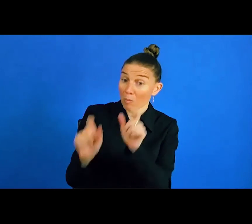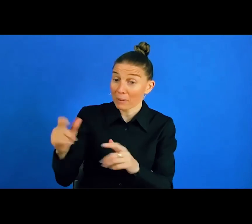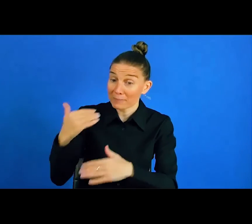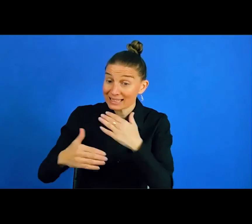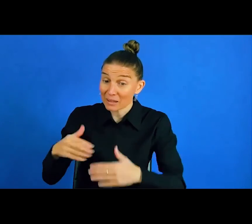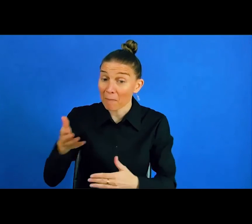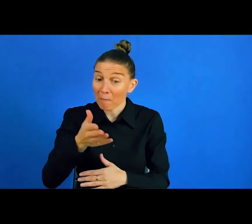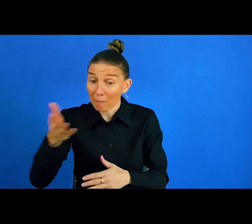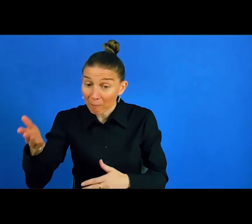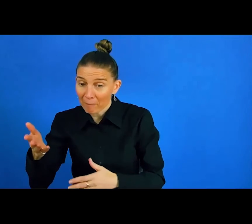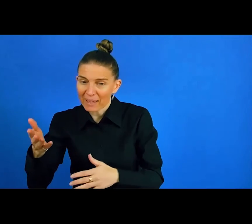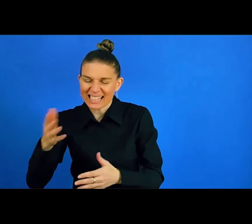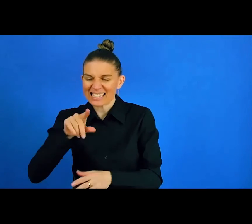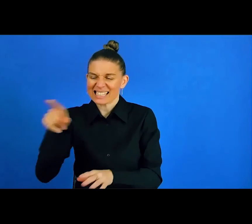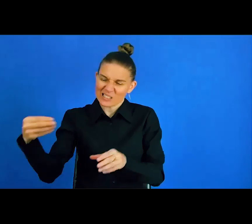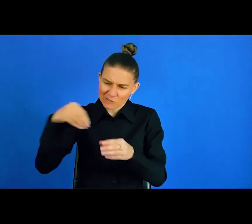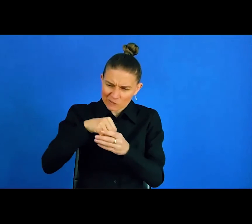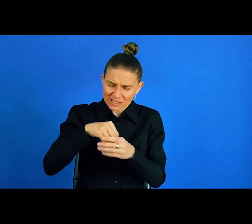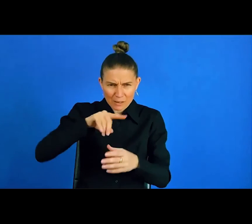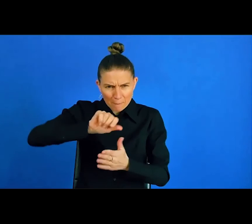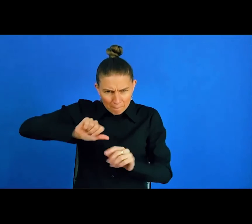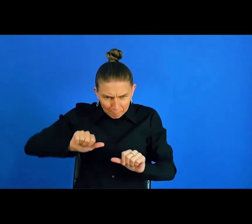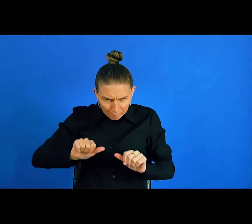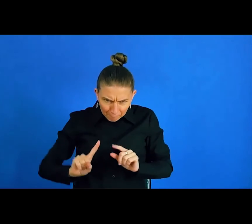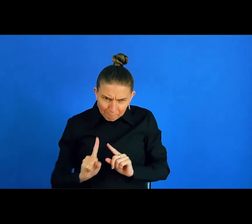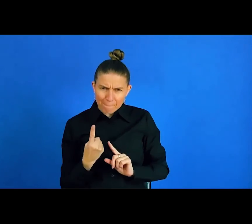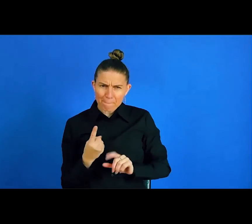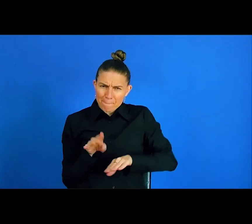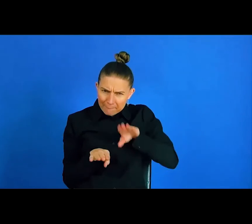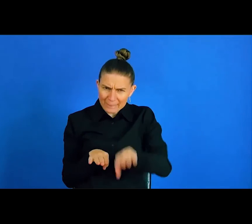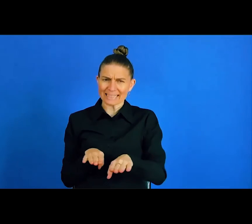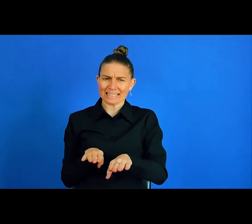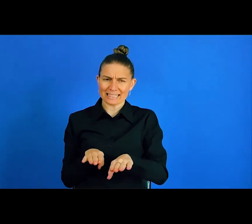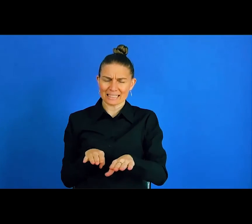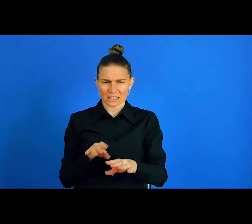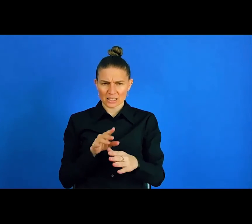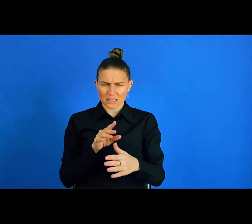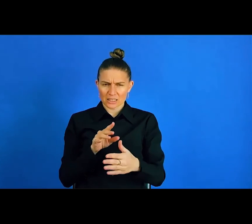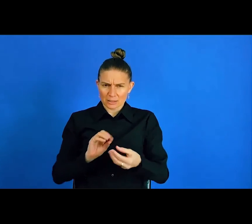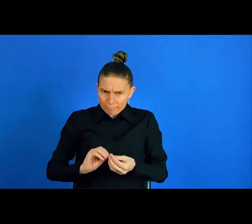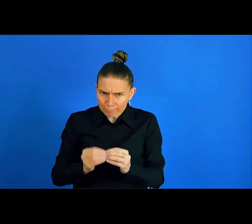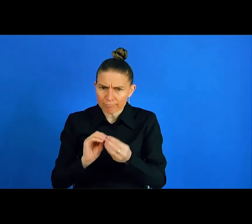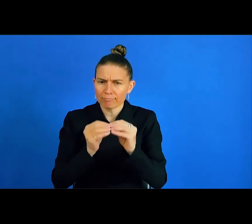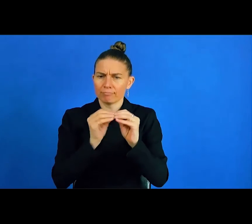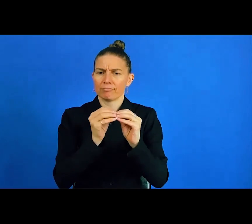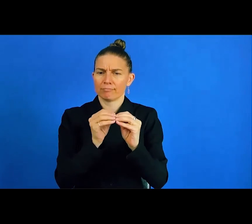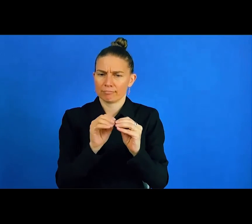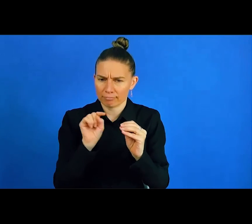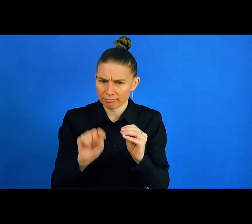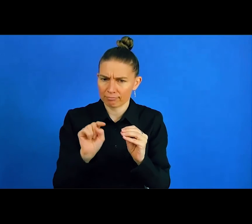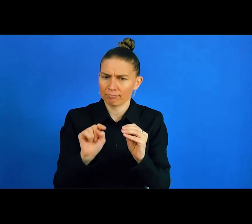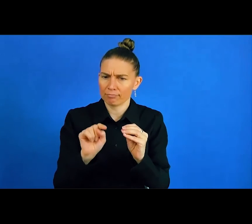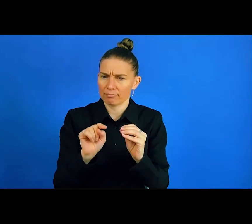and Shiro, and anyone else who's sort of able to join us. So McDonald, are you able